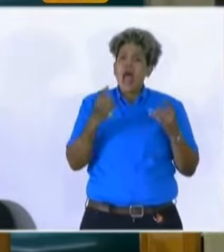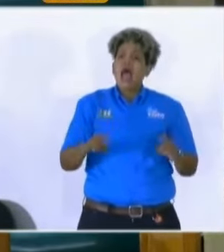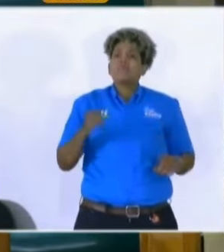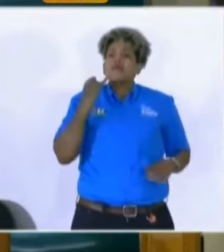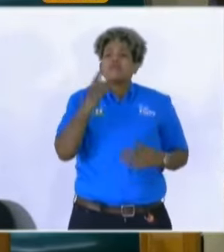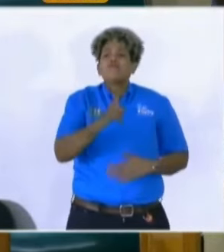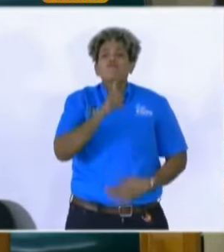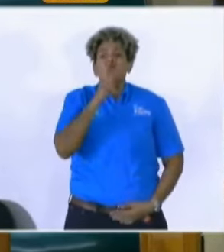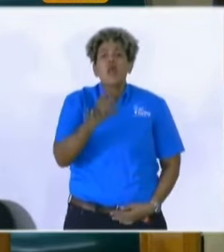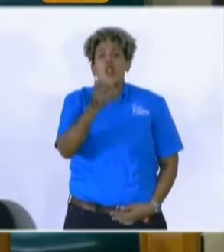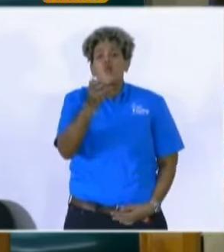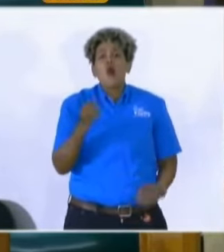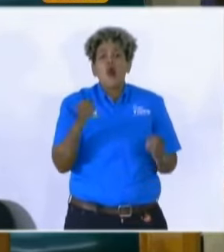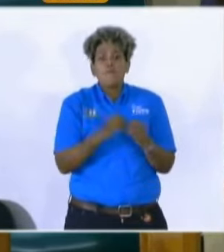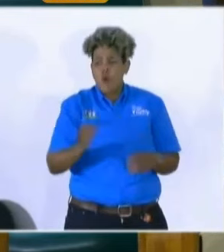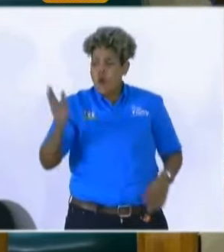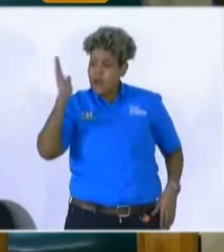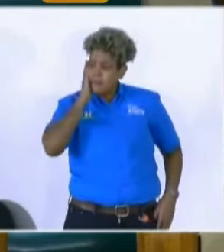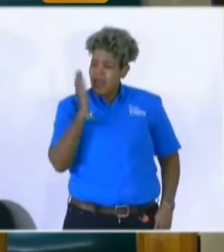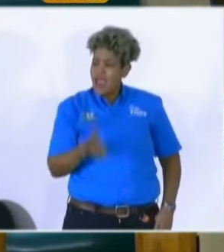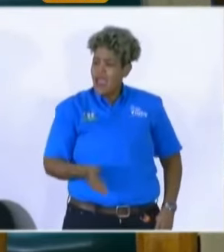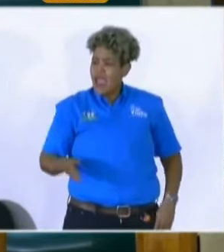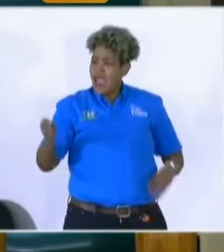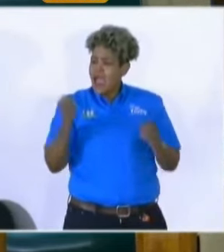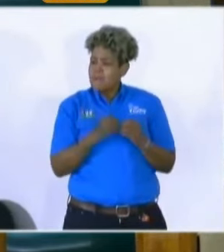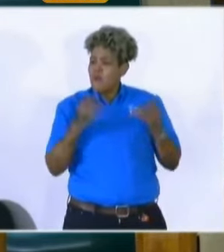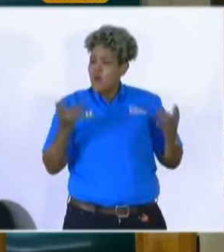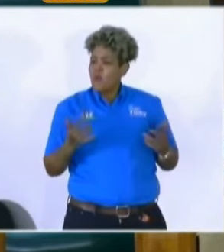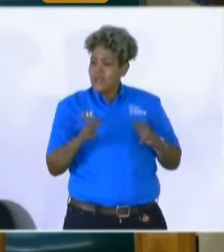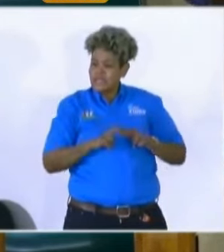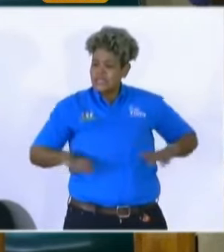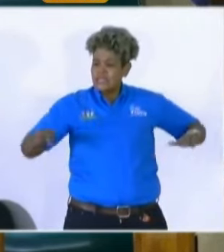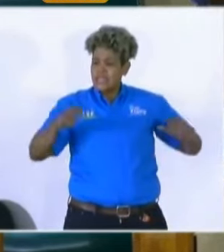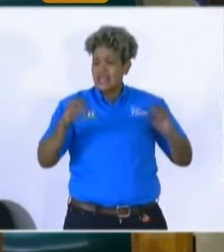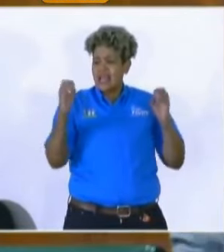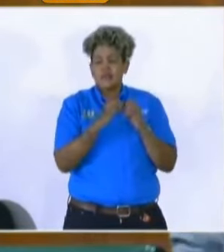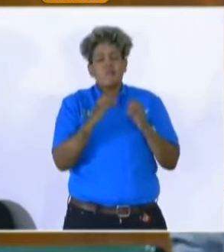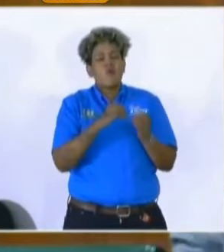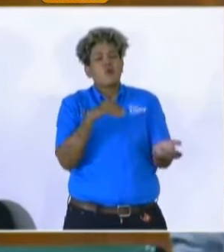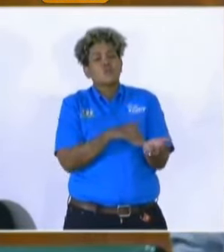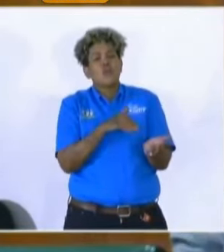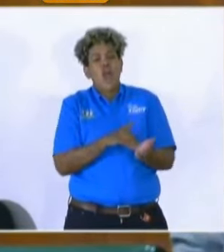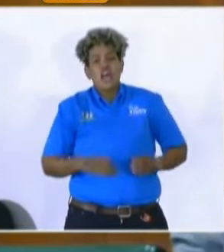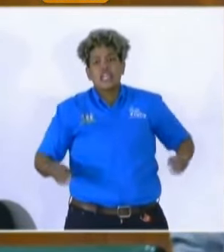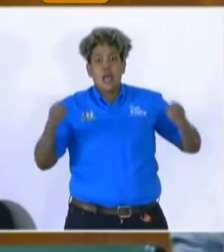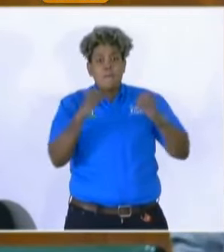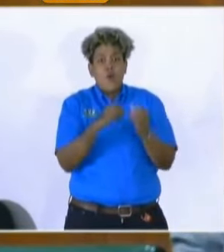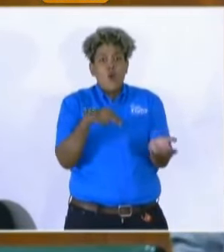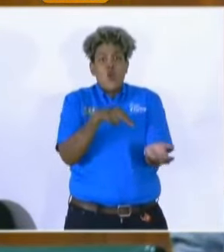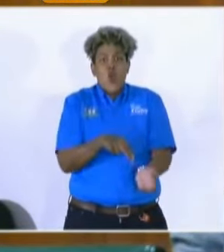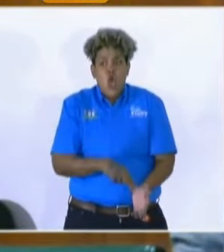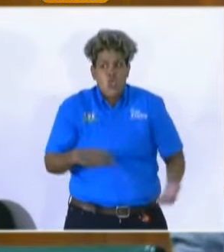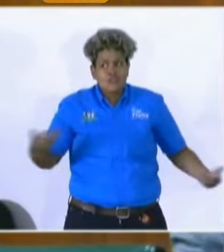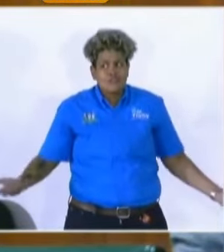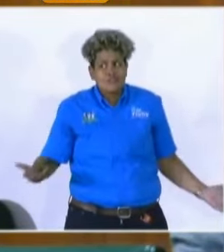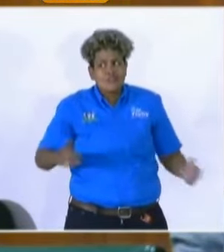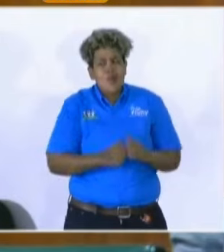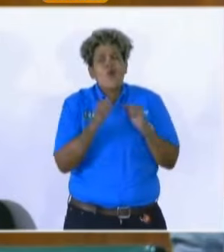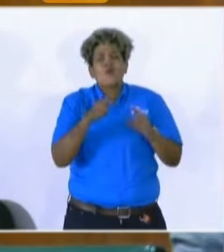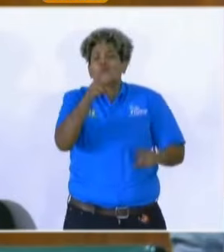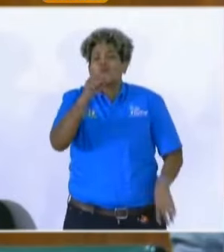really want more beds and more waiting area and more doctors and more nurses, how could you